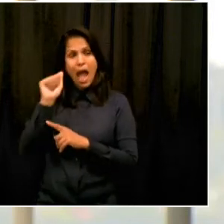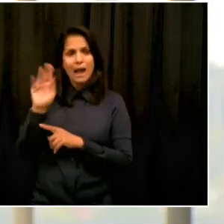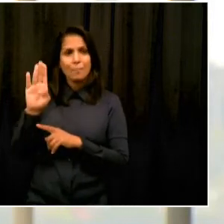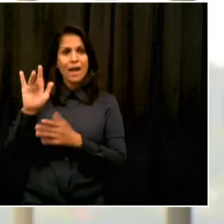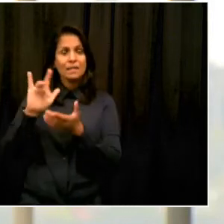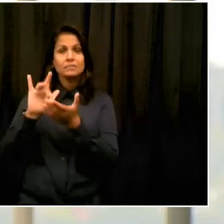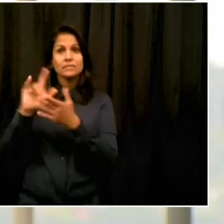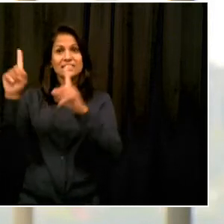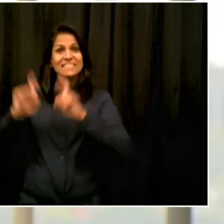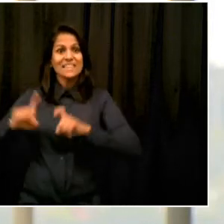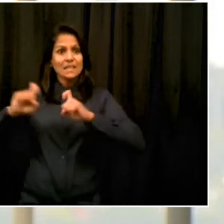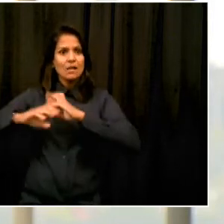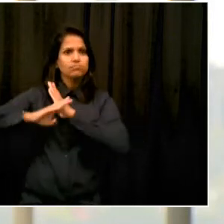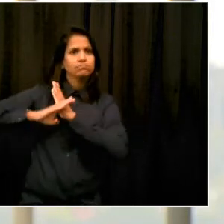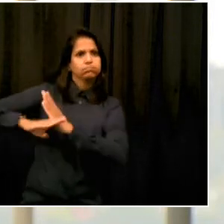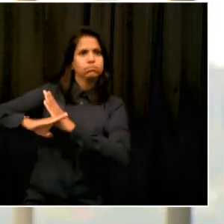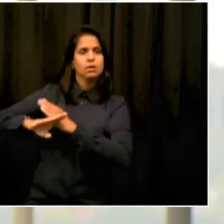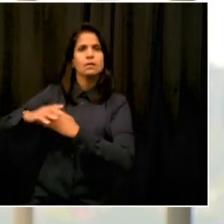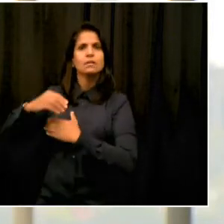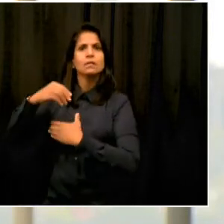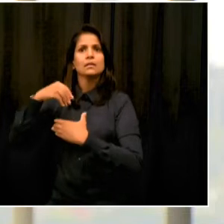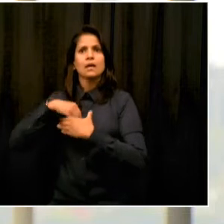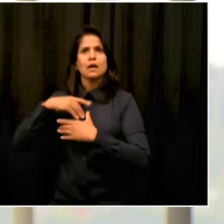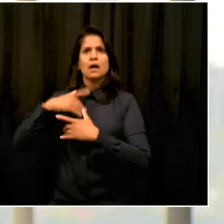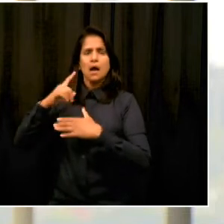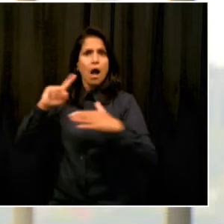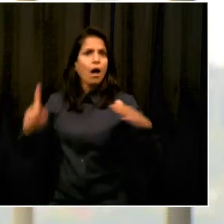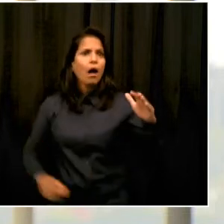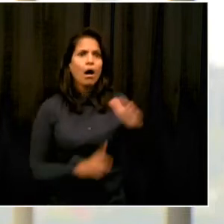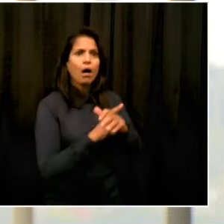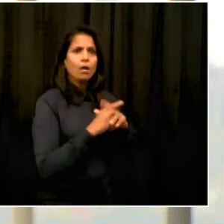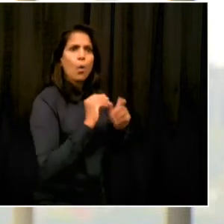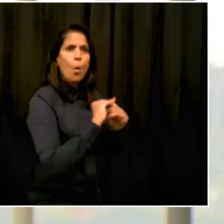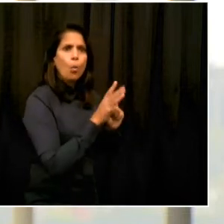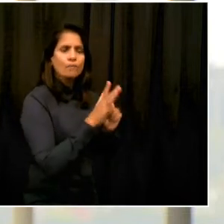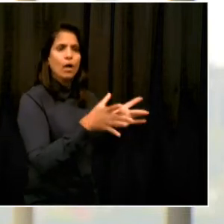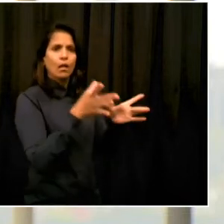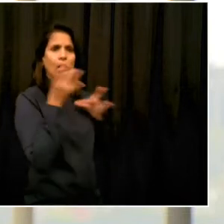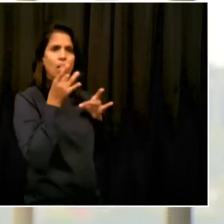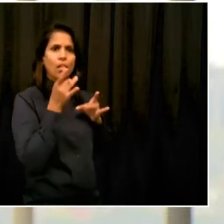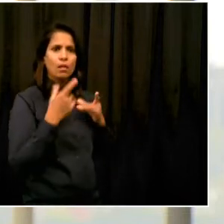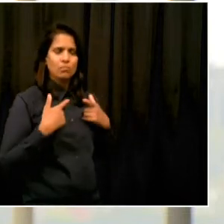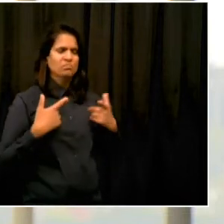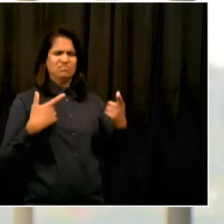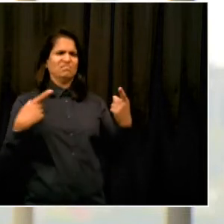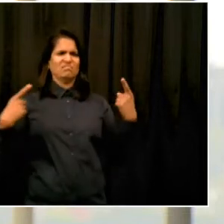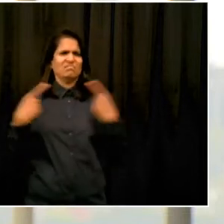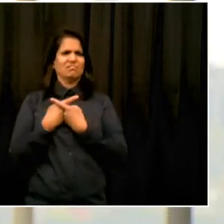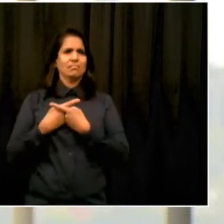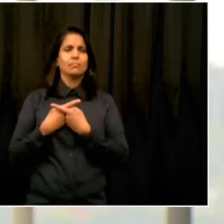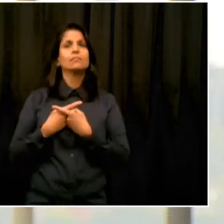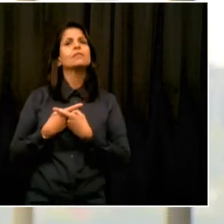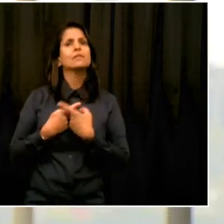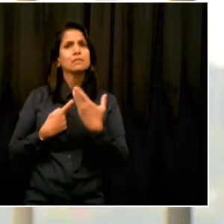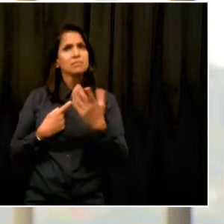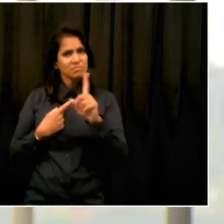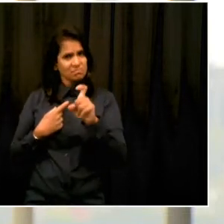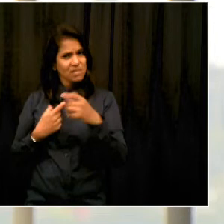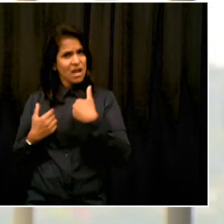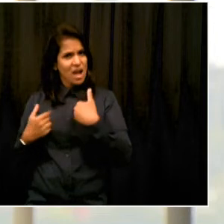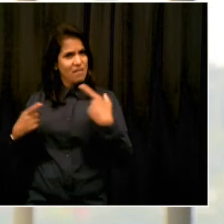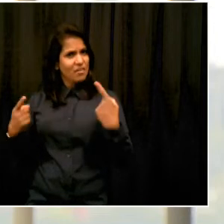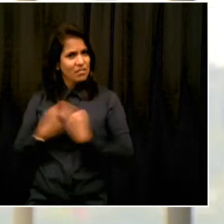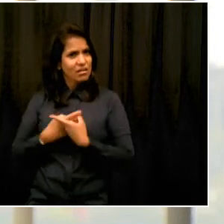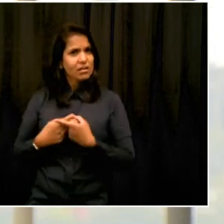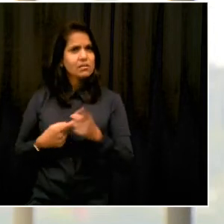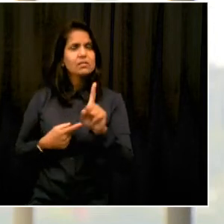Yes, the short answer is yes. There are documented cases of reinfection. Essentially,